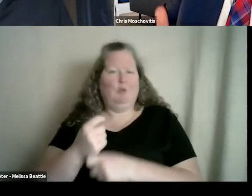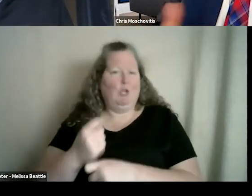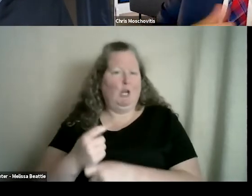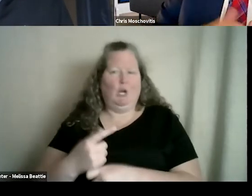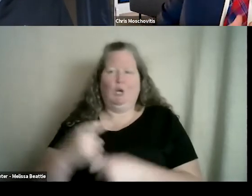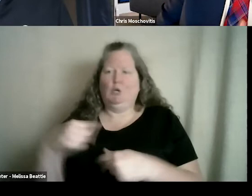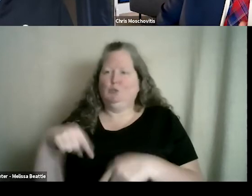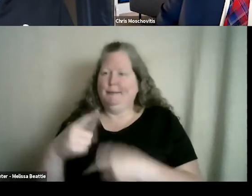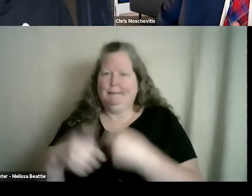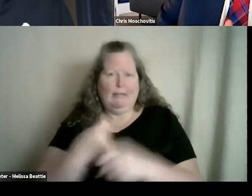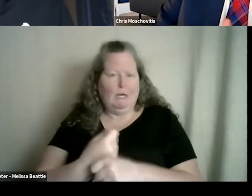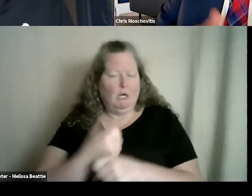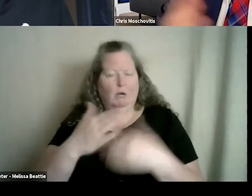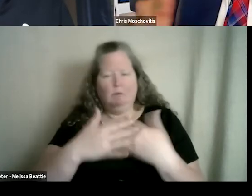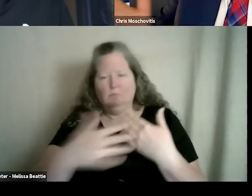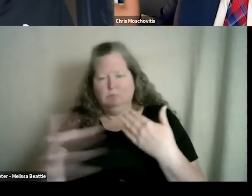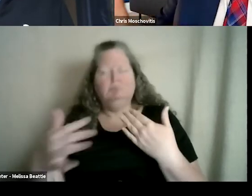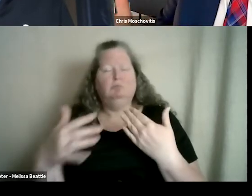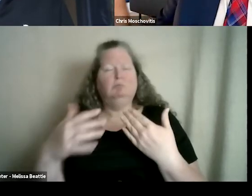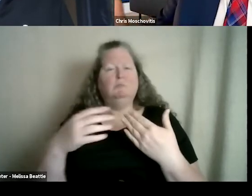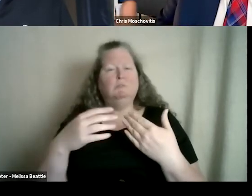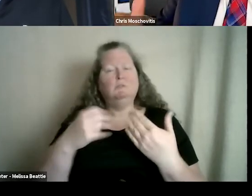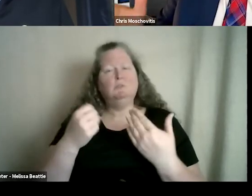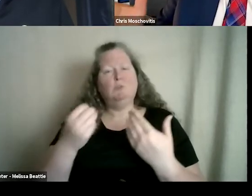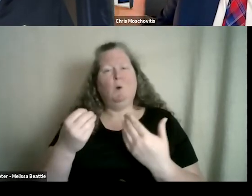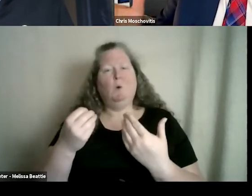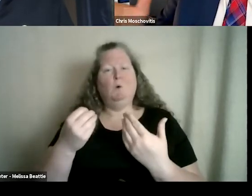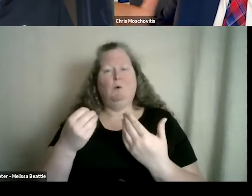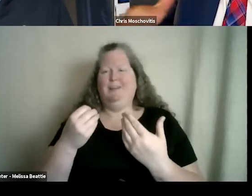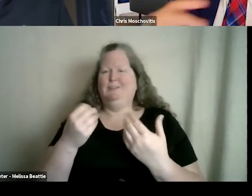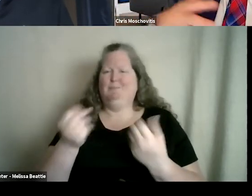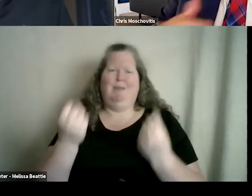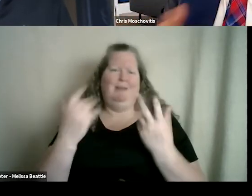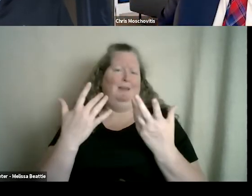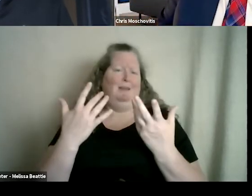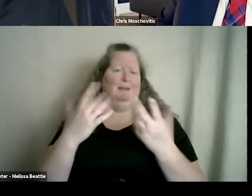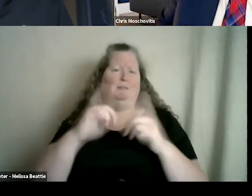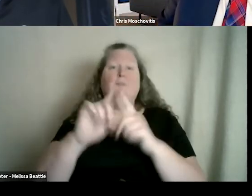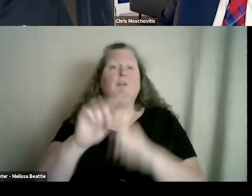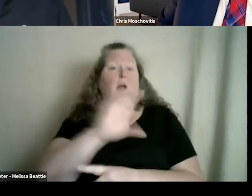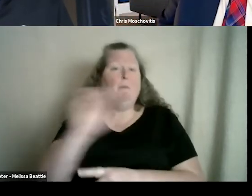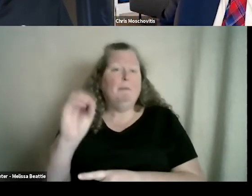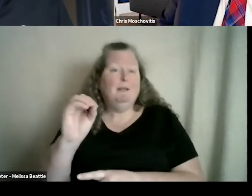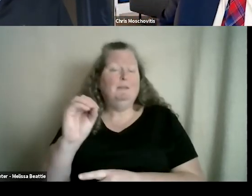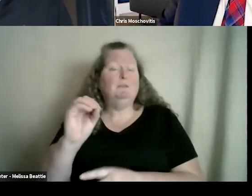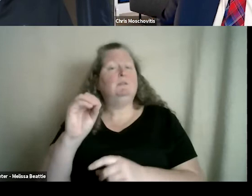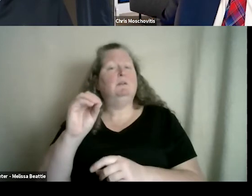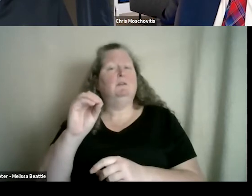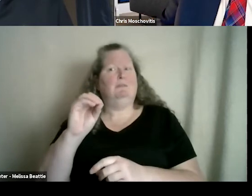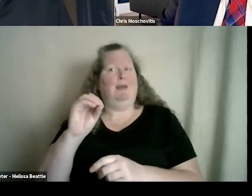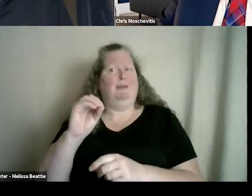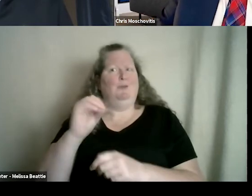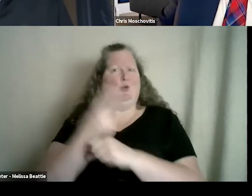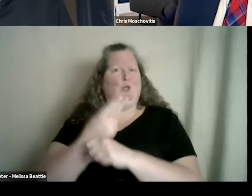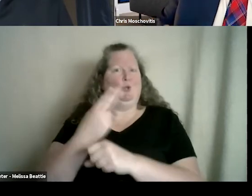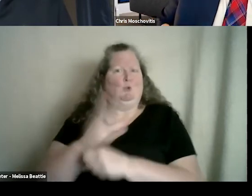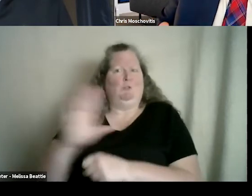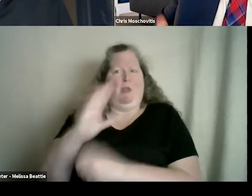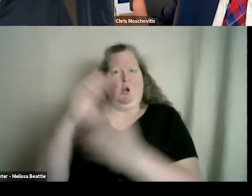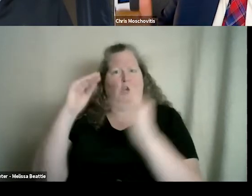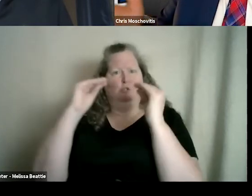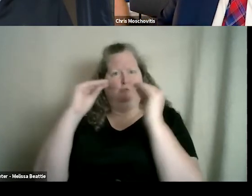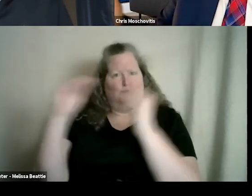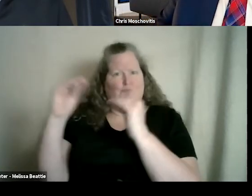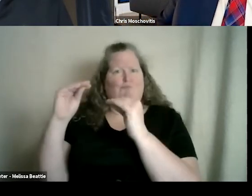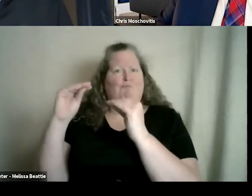buy packages from many reputable companies that can be rolled out to the firm